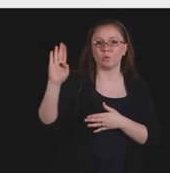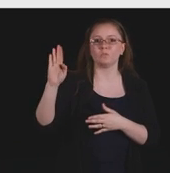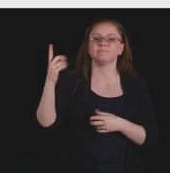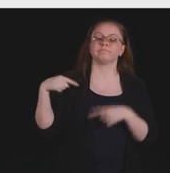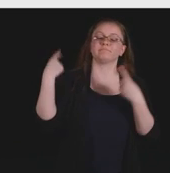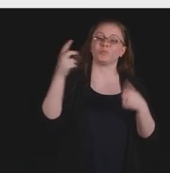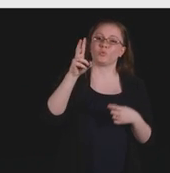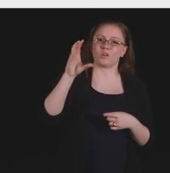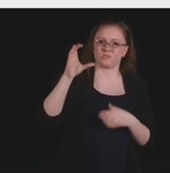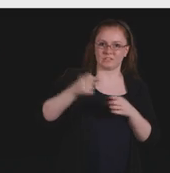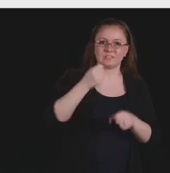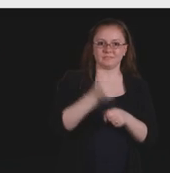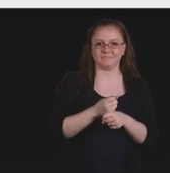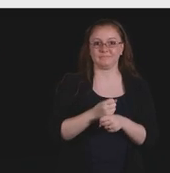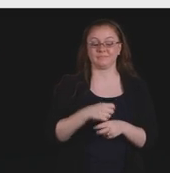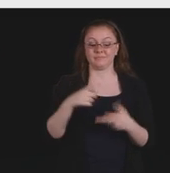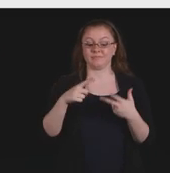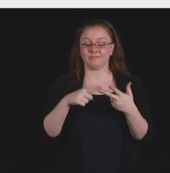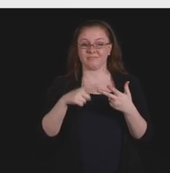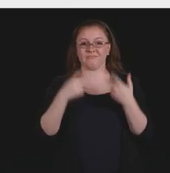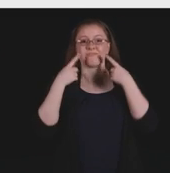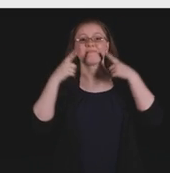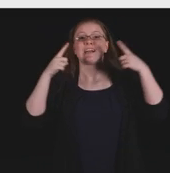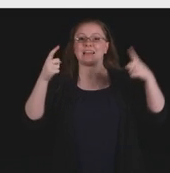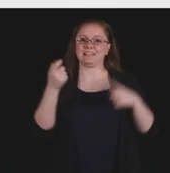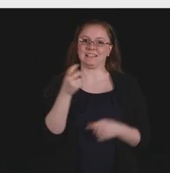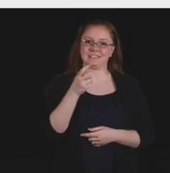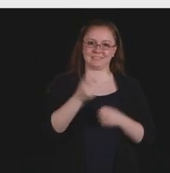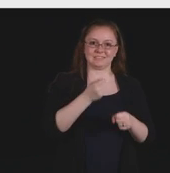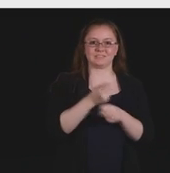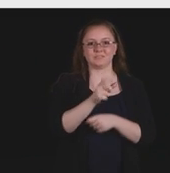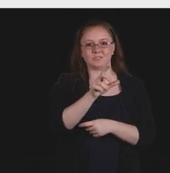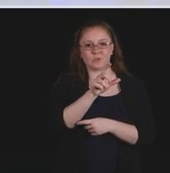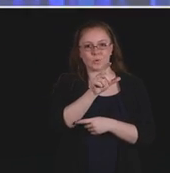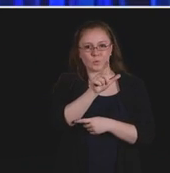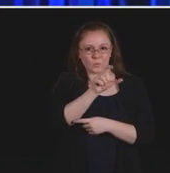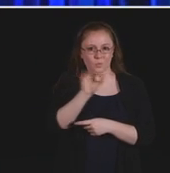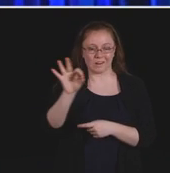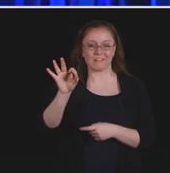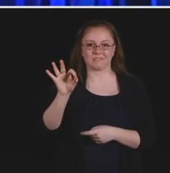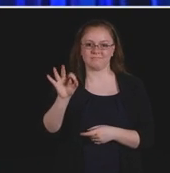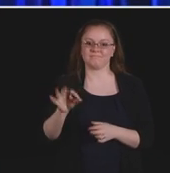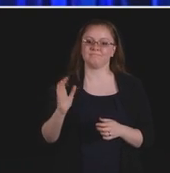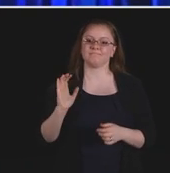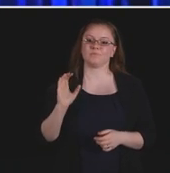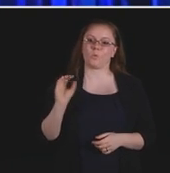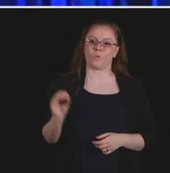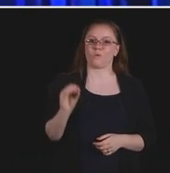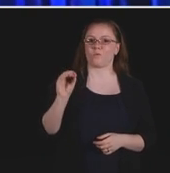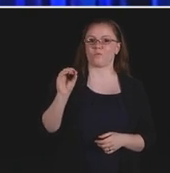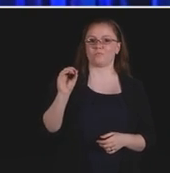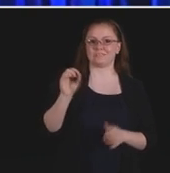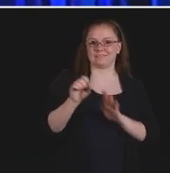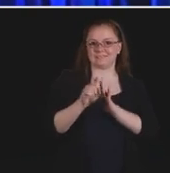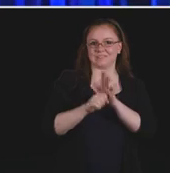Oregon State University, we made the first blue, which is most vivid blue ever